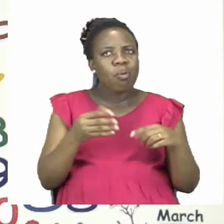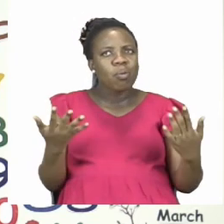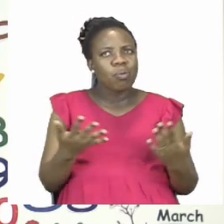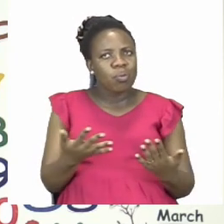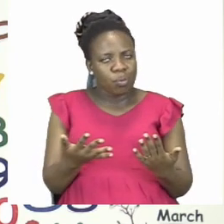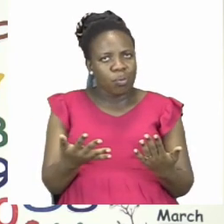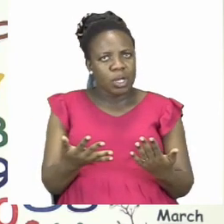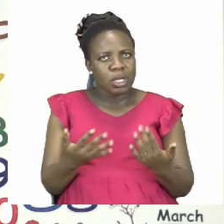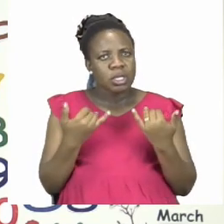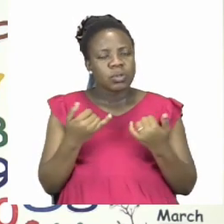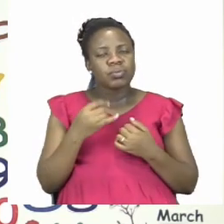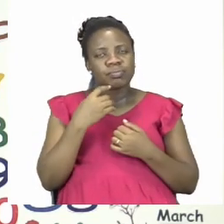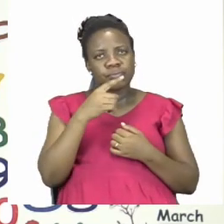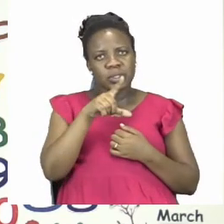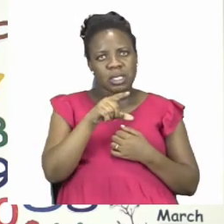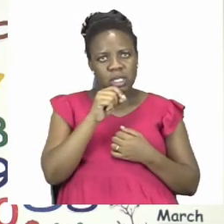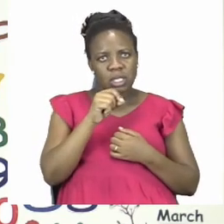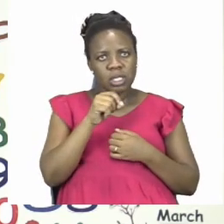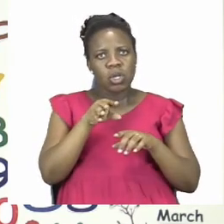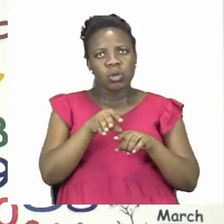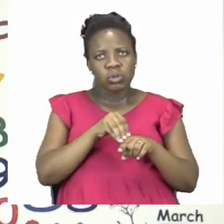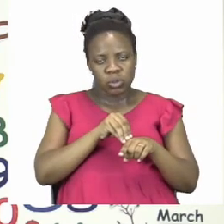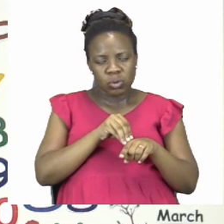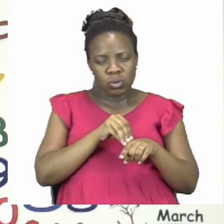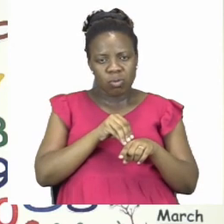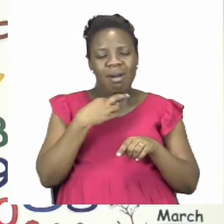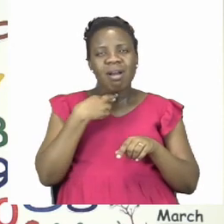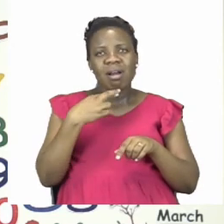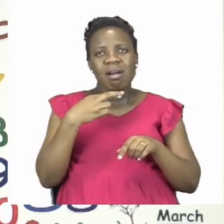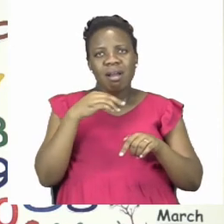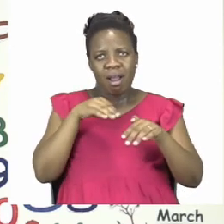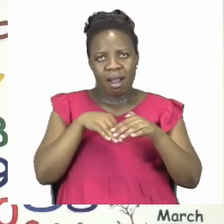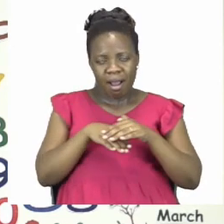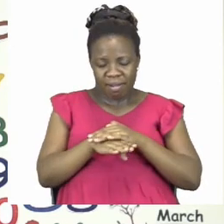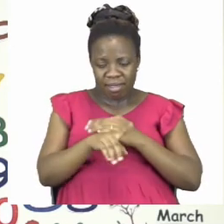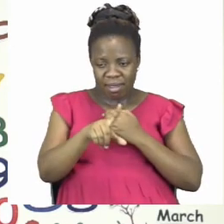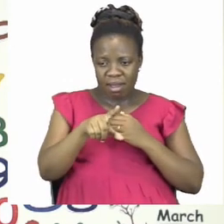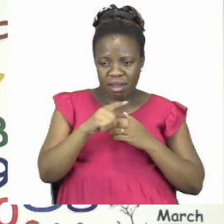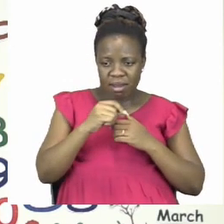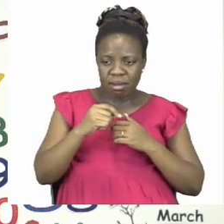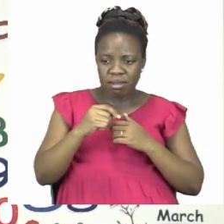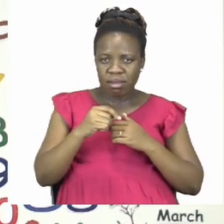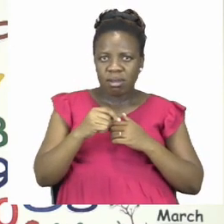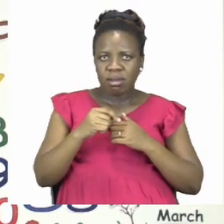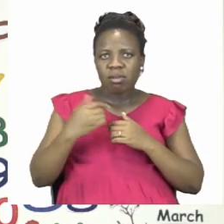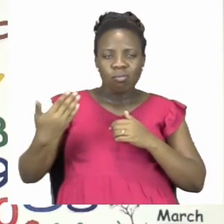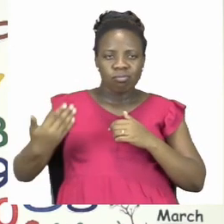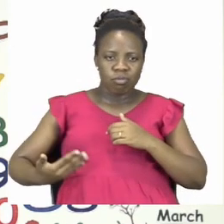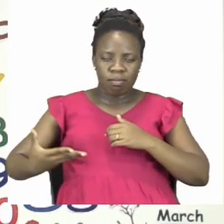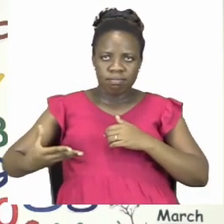are. Remember that a preposition is a word that shows where an object